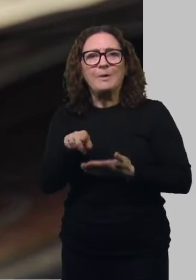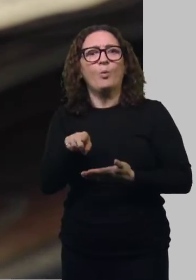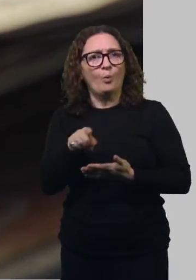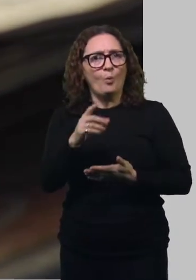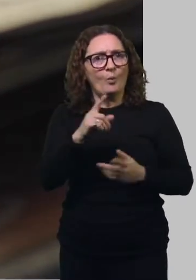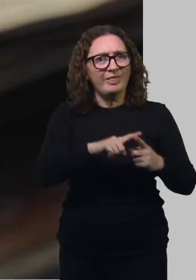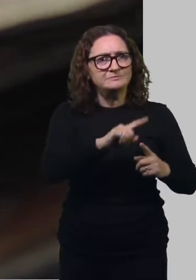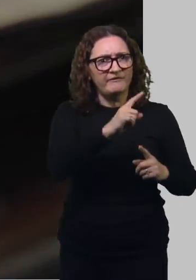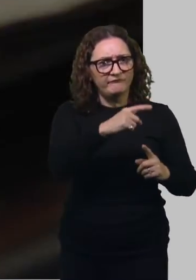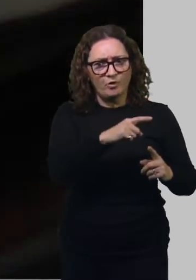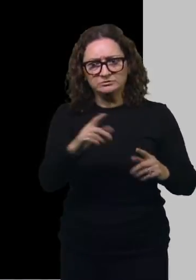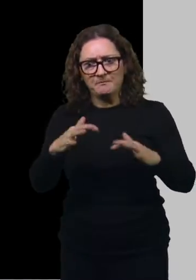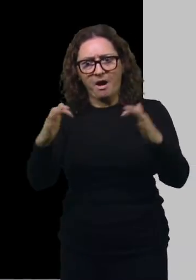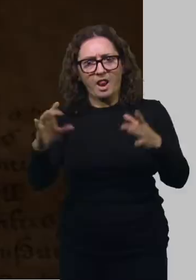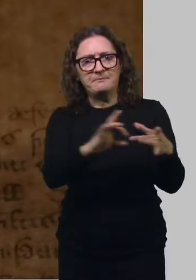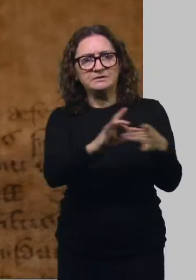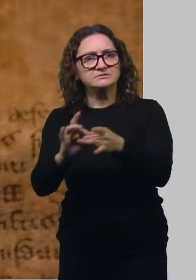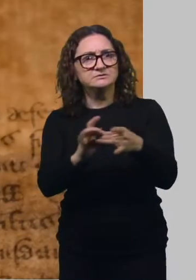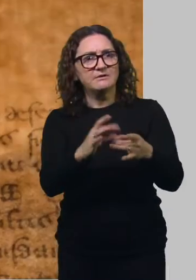Parliament.